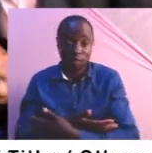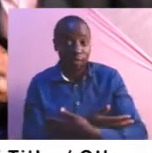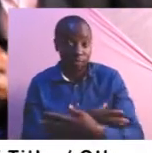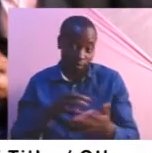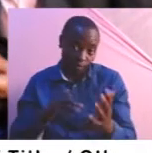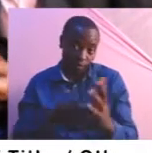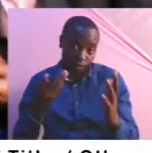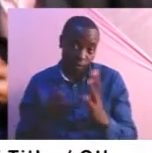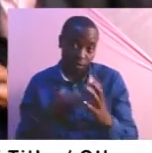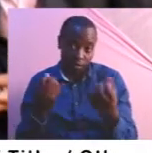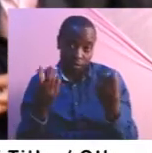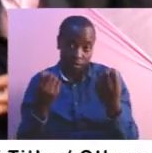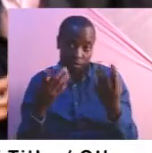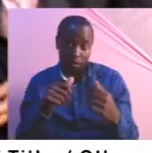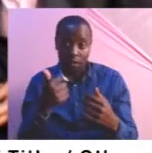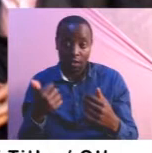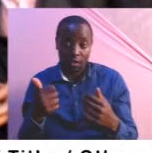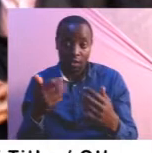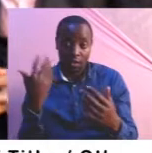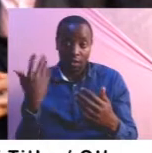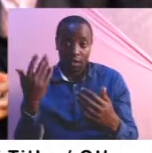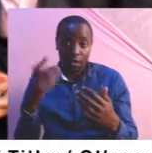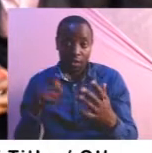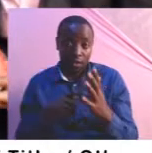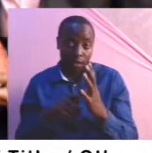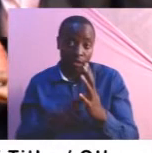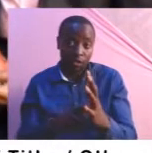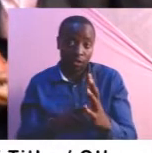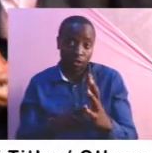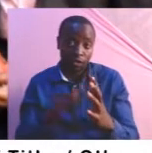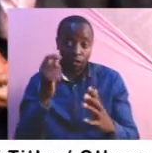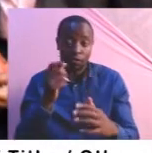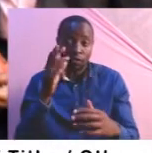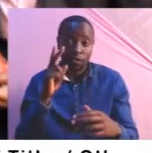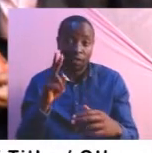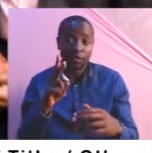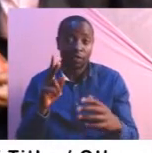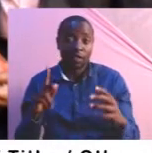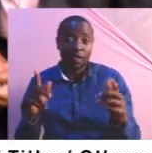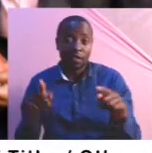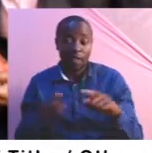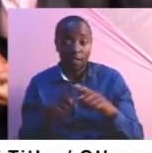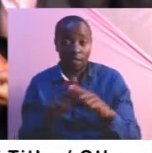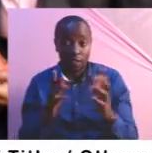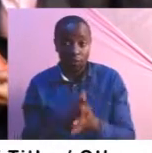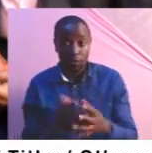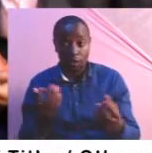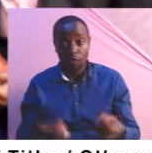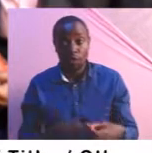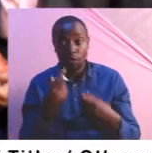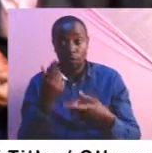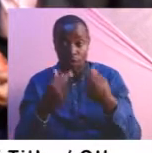so many other things that we are being shown on television as miracles, only later on for it to come out as it